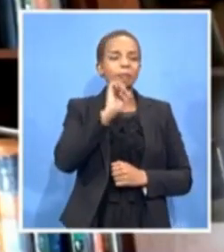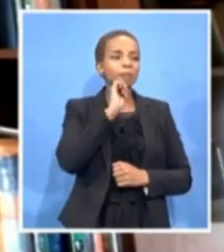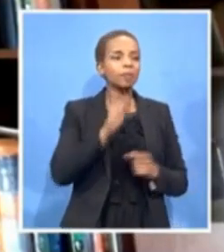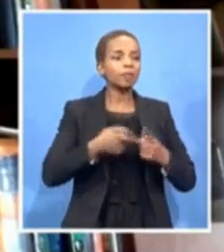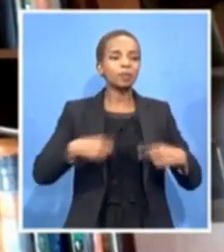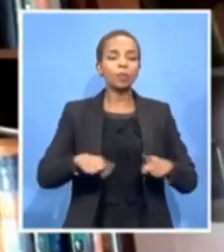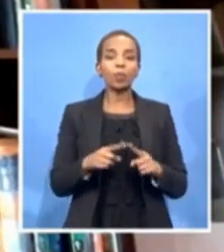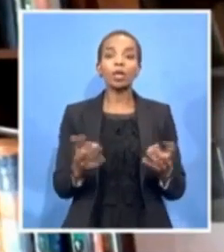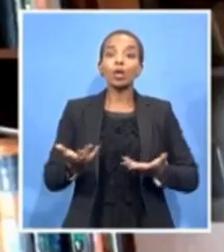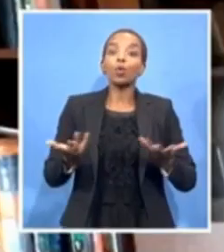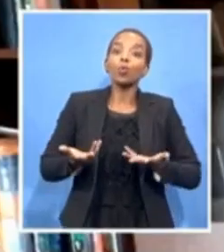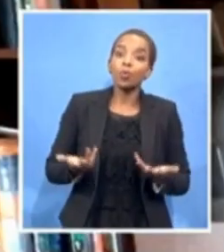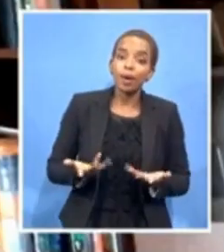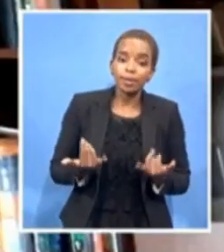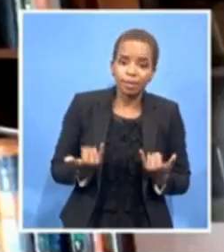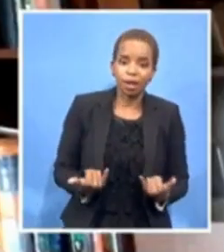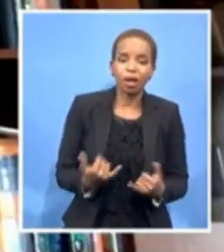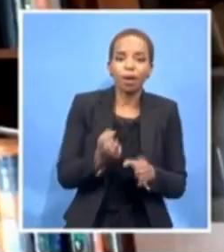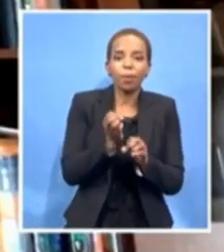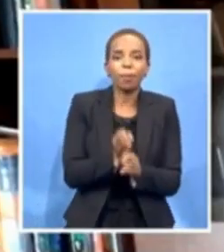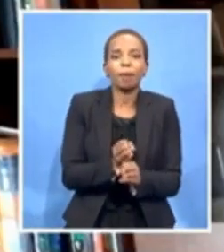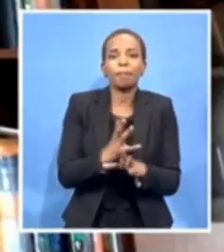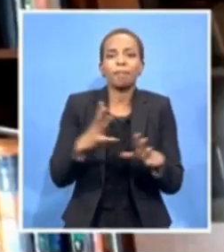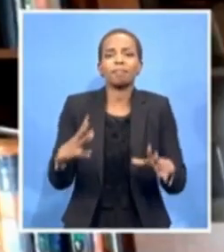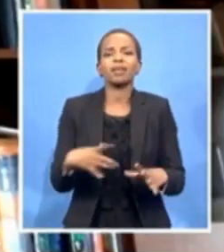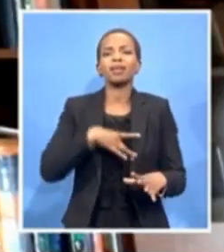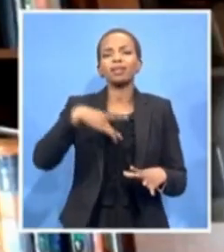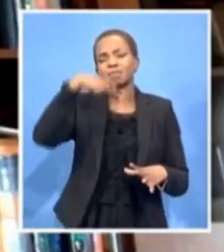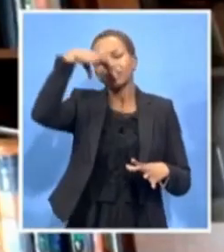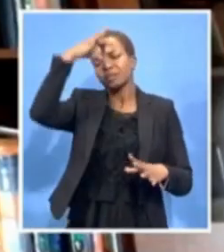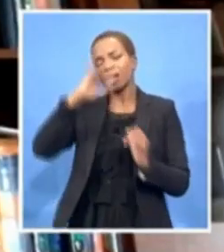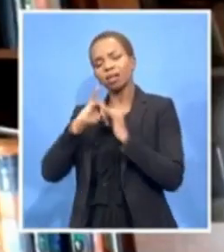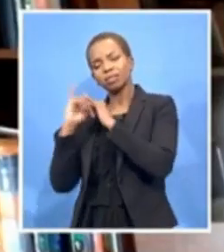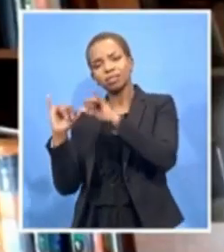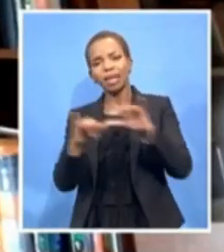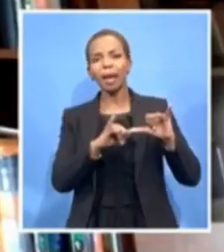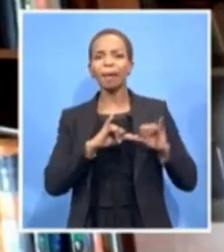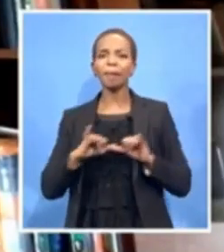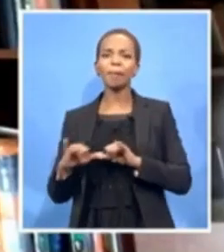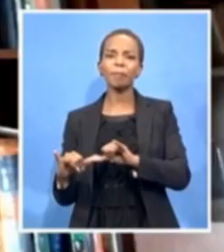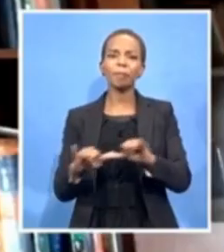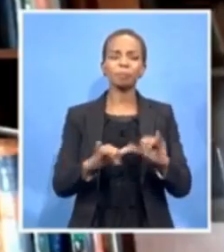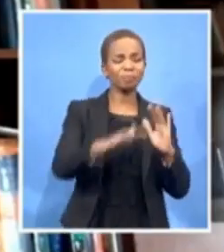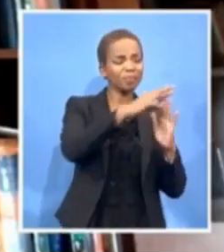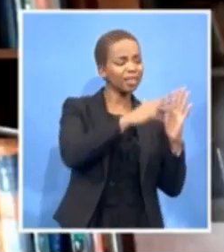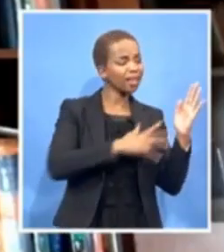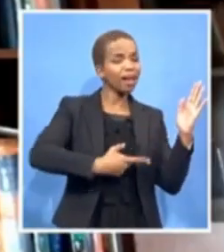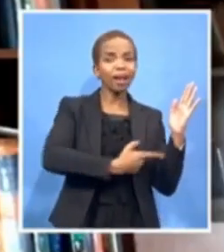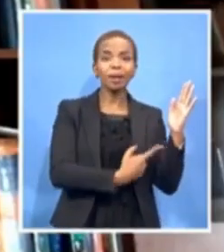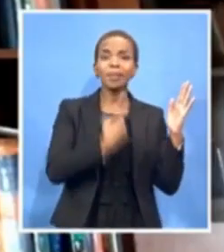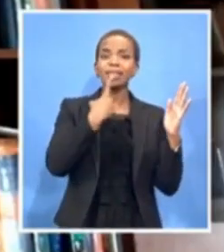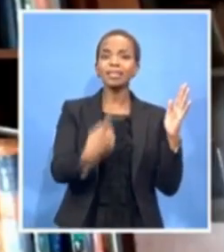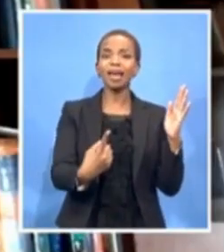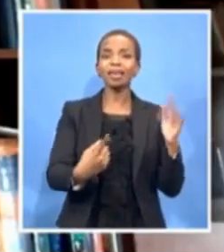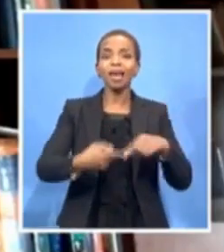from the same script, a script which says, our inherited boundaries